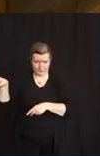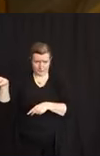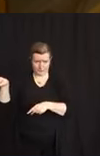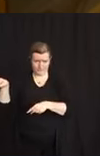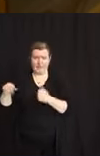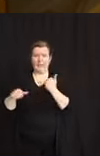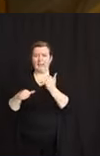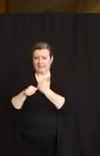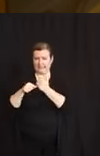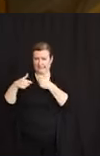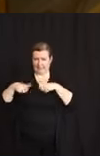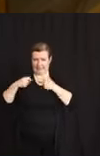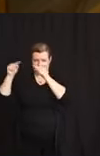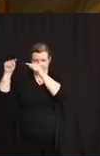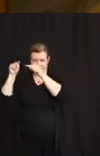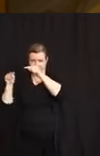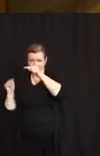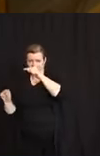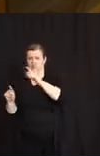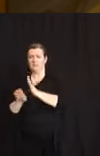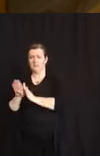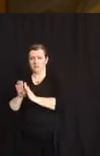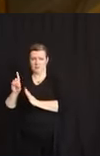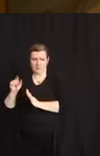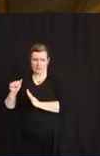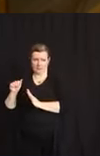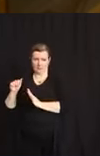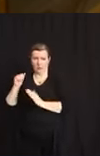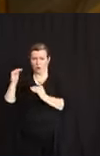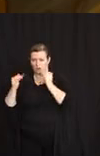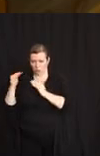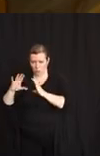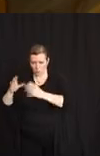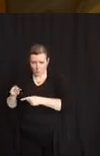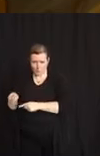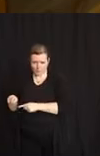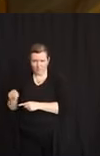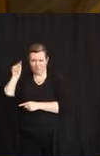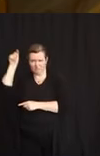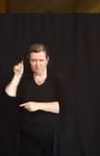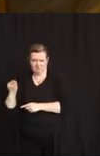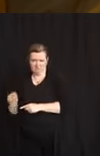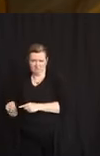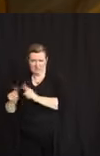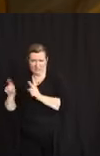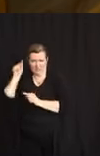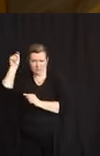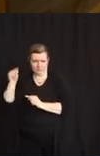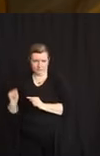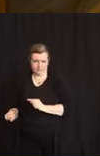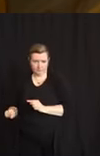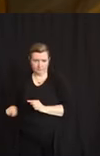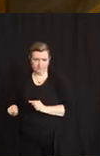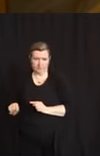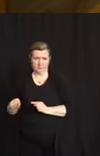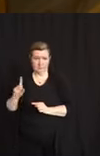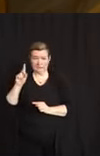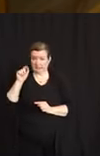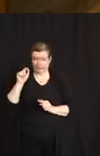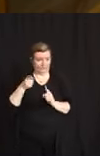developmentally disabled congregate homes. This data is self-reported by the facilities, and